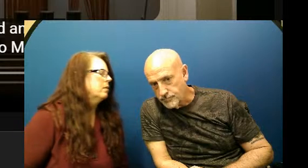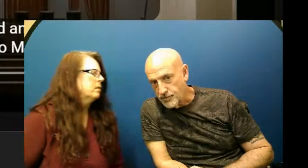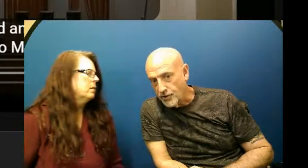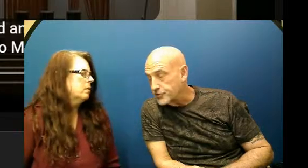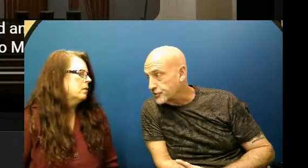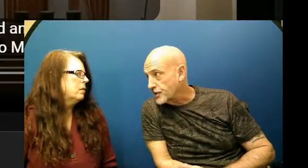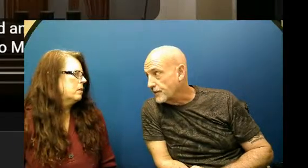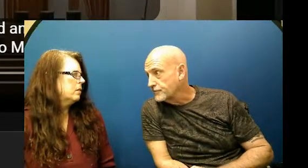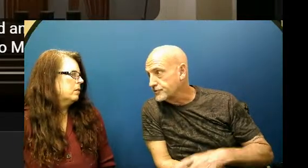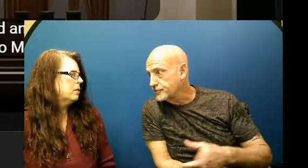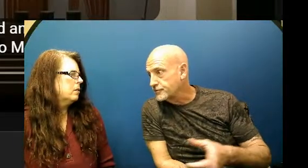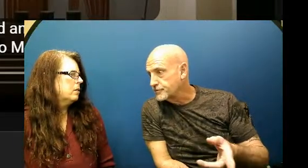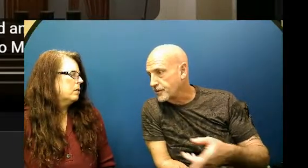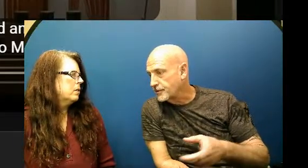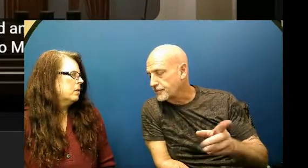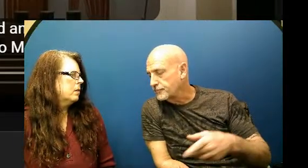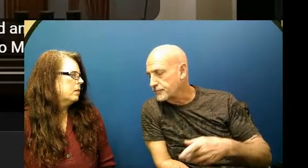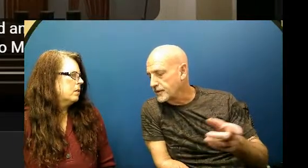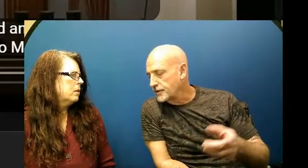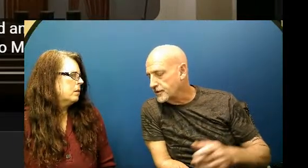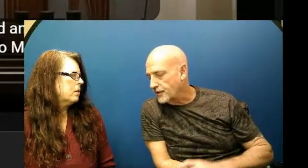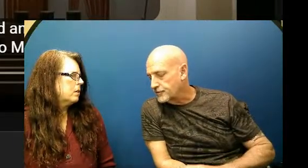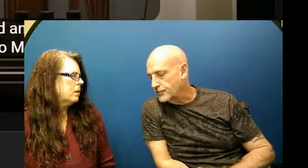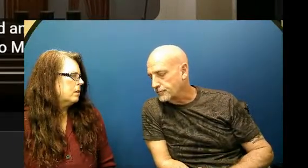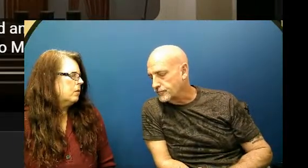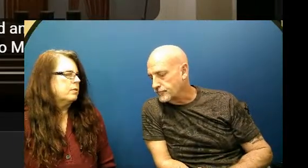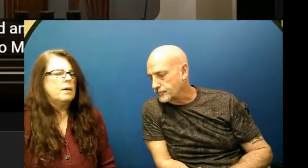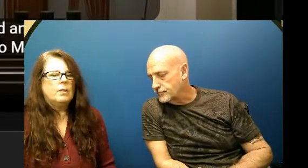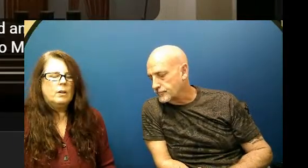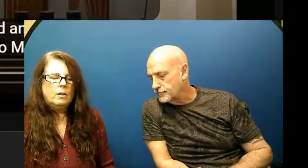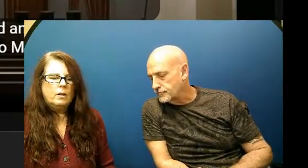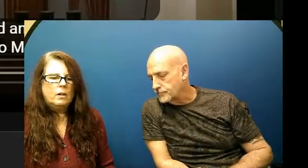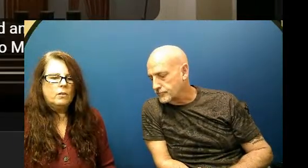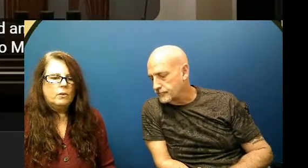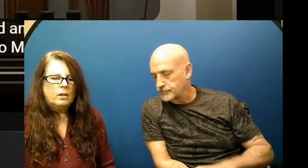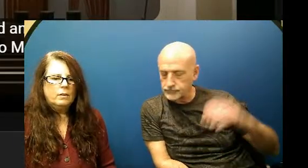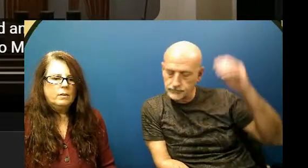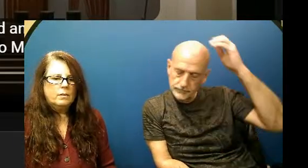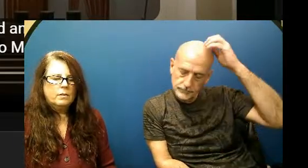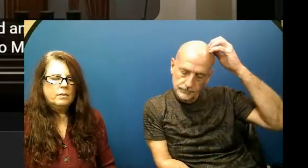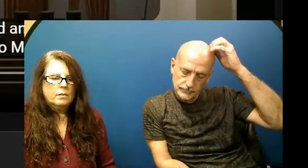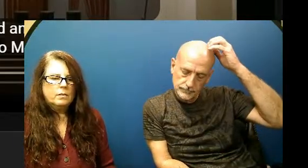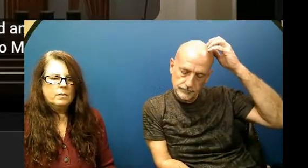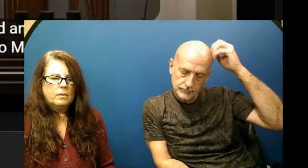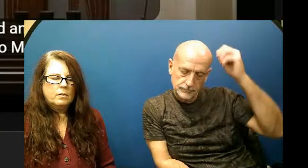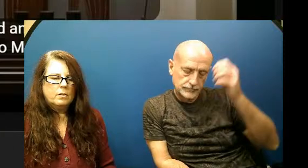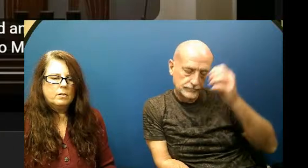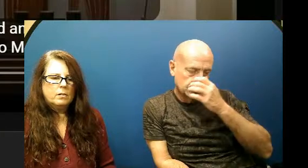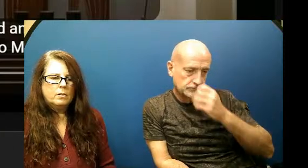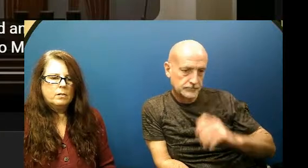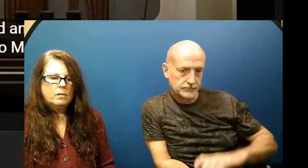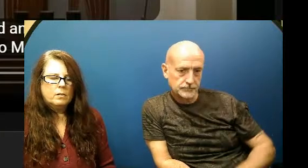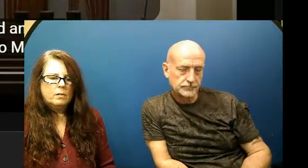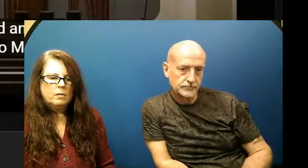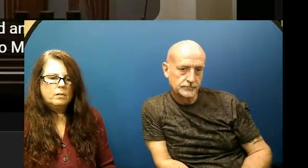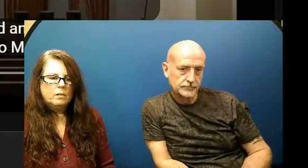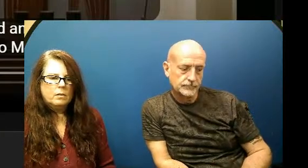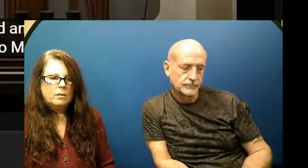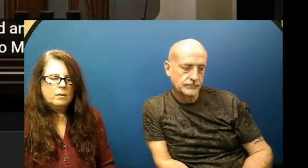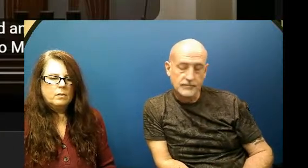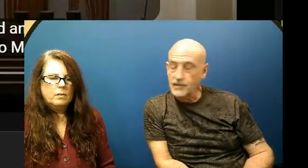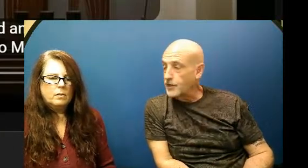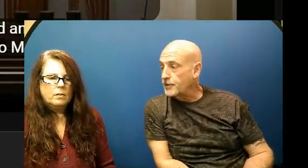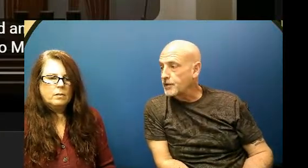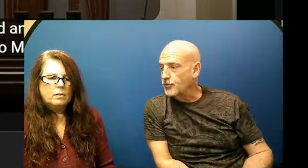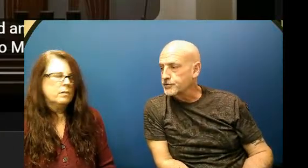people, to blackmail people, people who a generation from now will be working in the FBI or the CIA or in